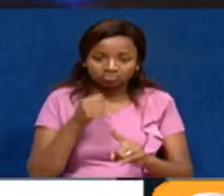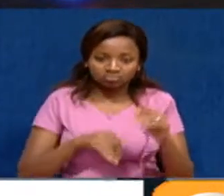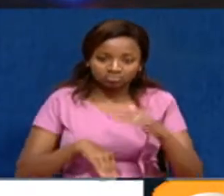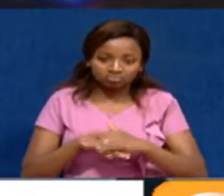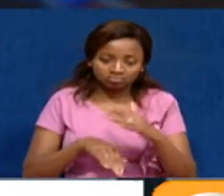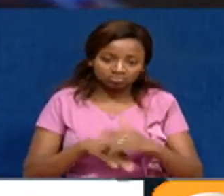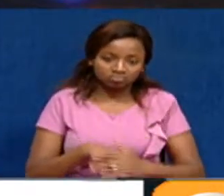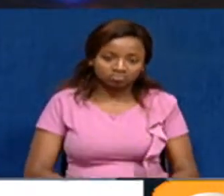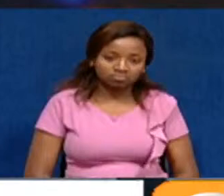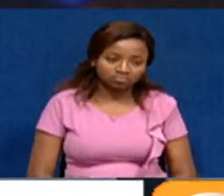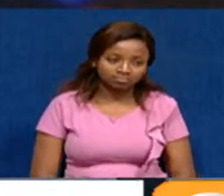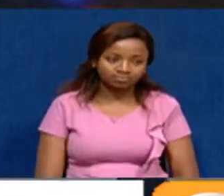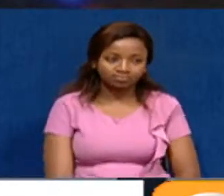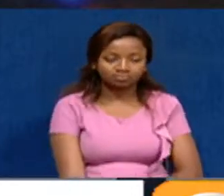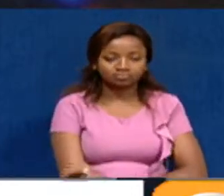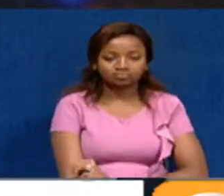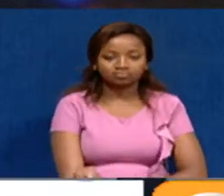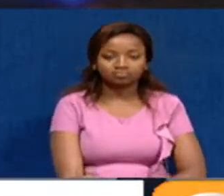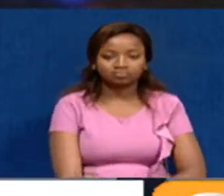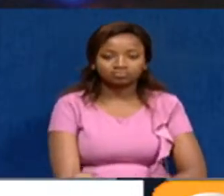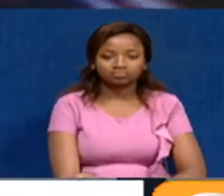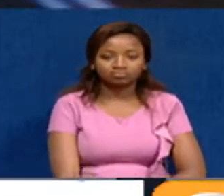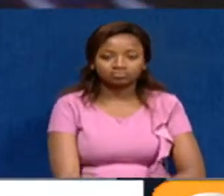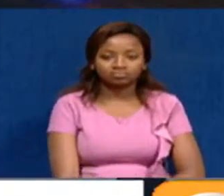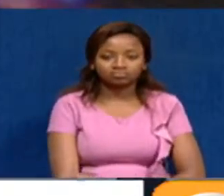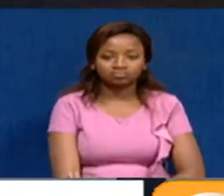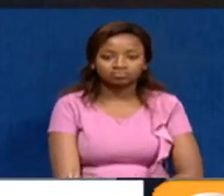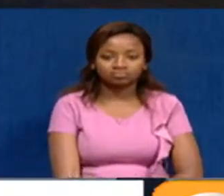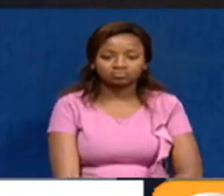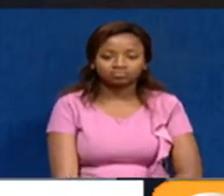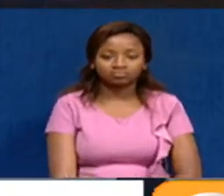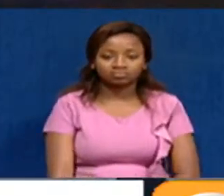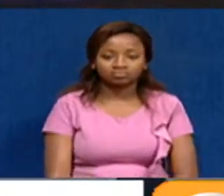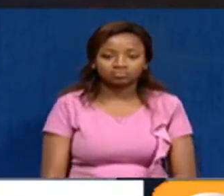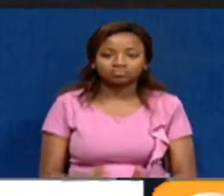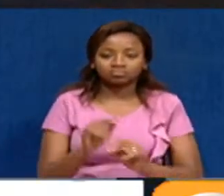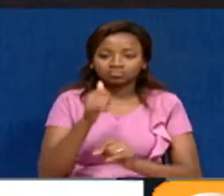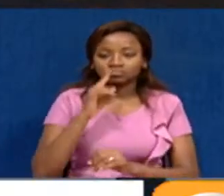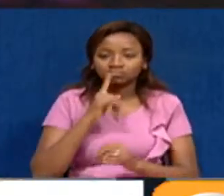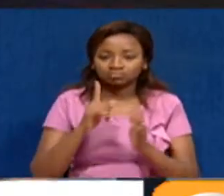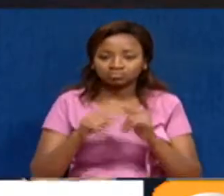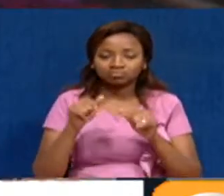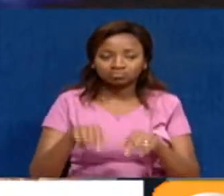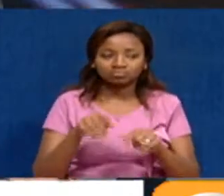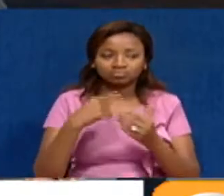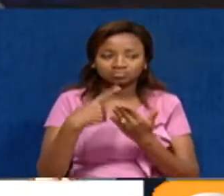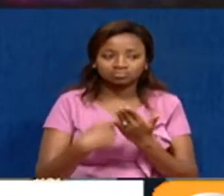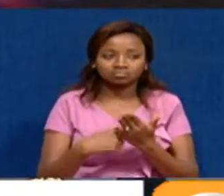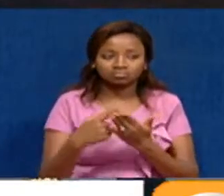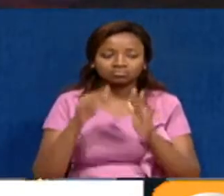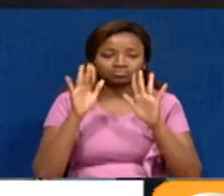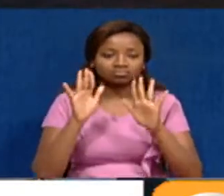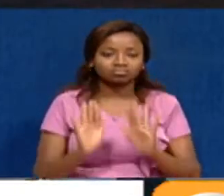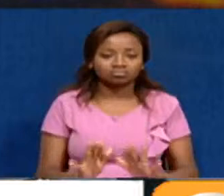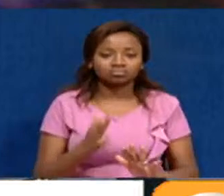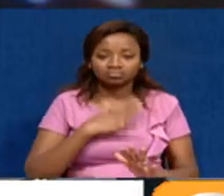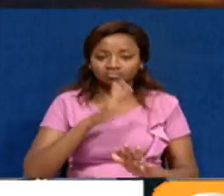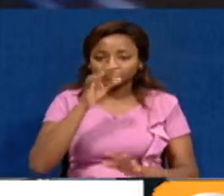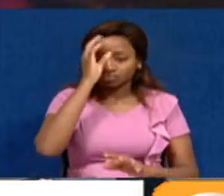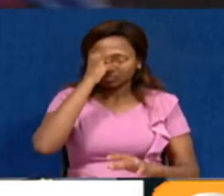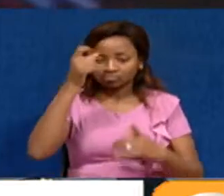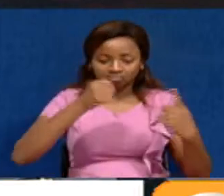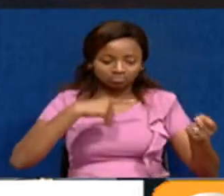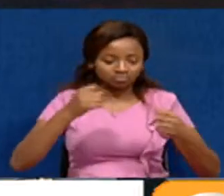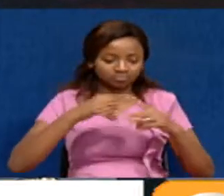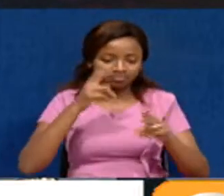a bit? Okay, that's an interesting message there. And others are saying a very important discussion that you're having this evening on the Monday Report. Keep sending in your